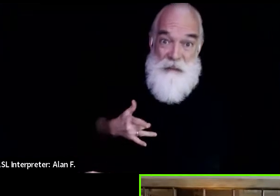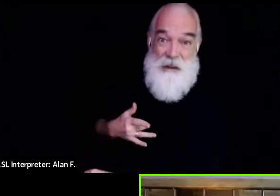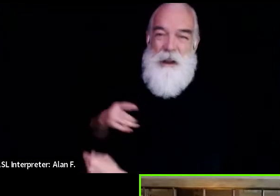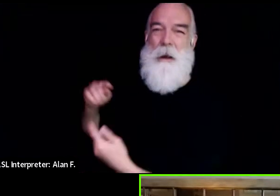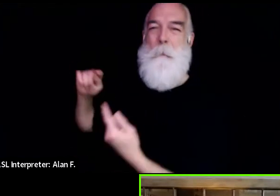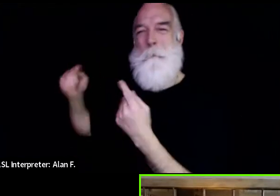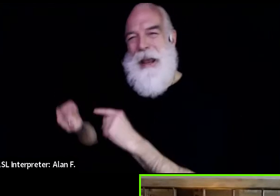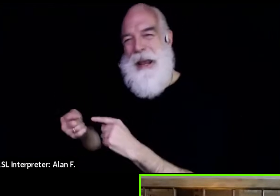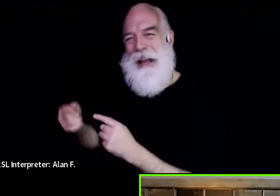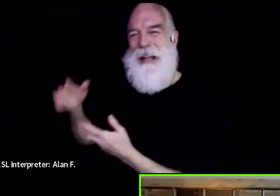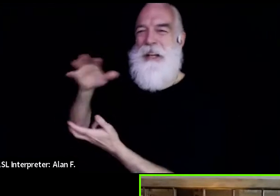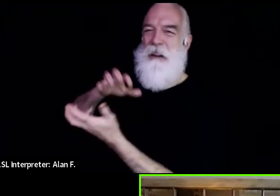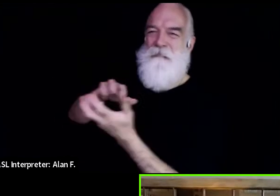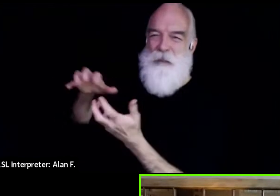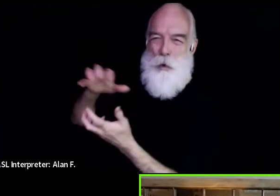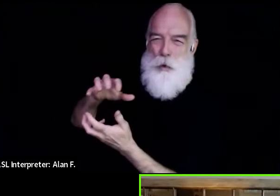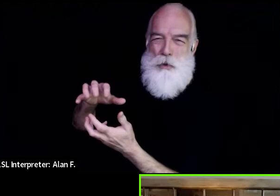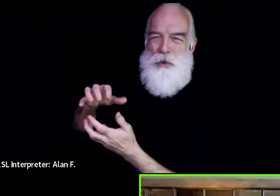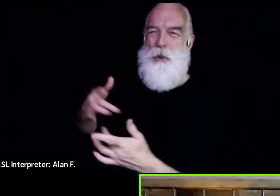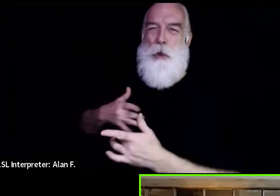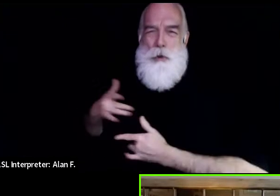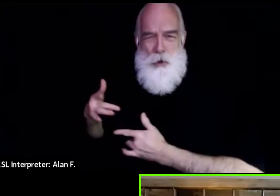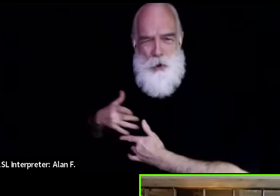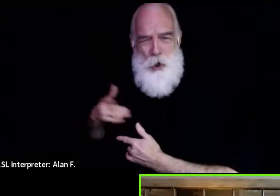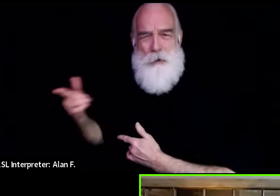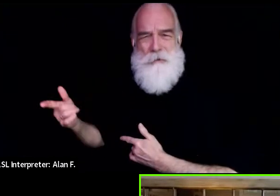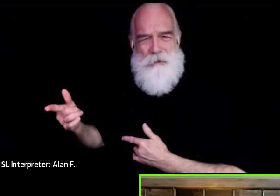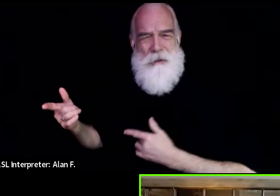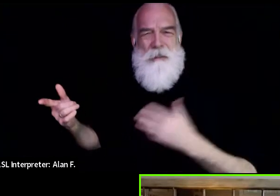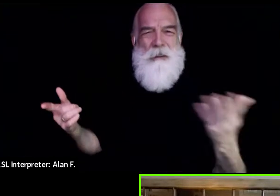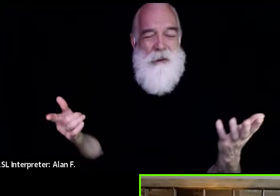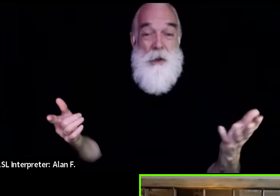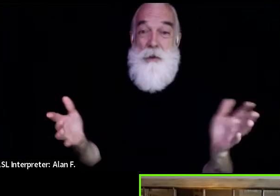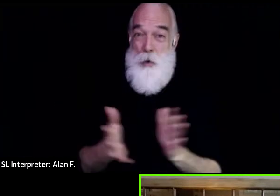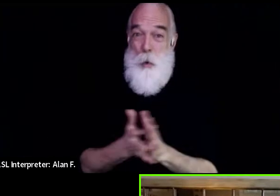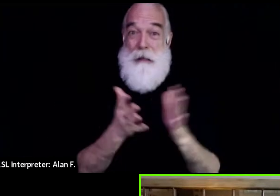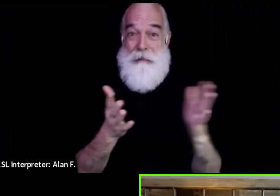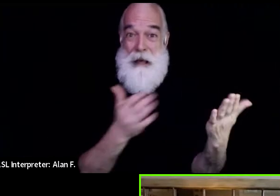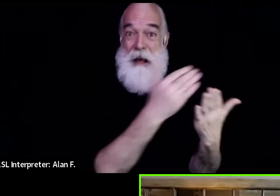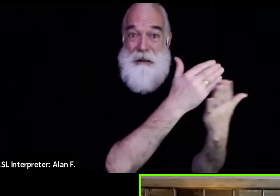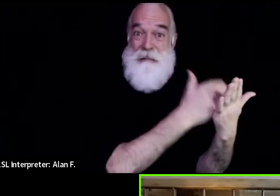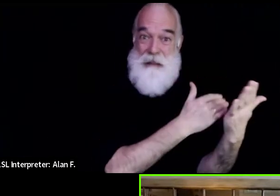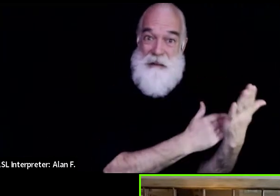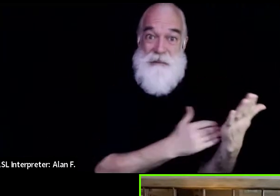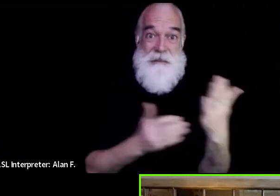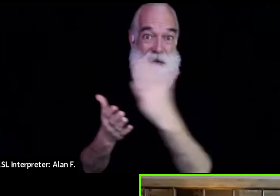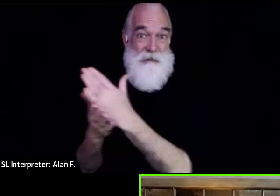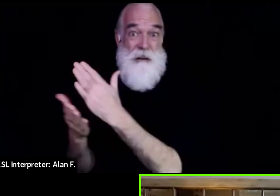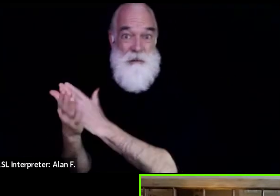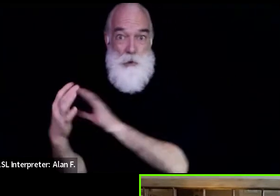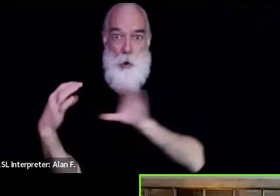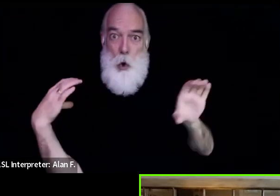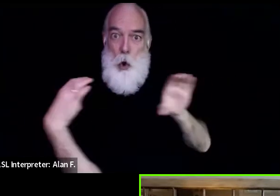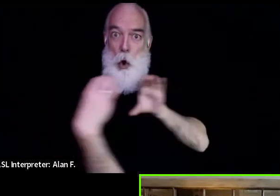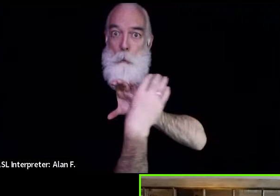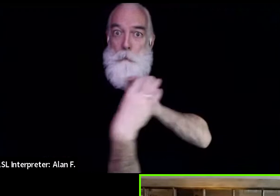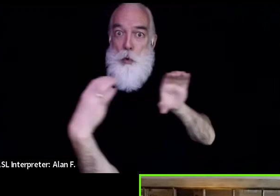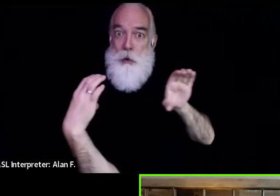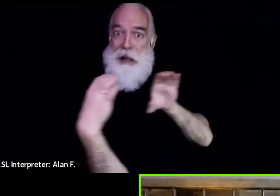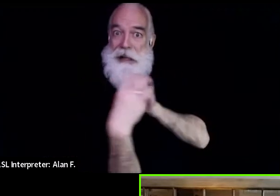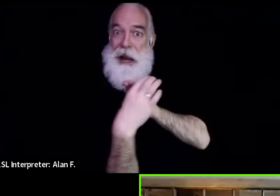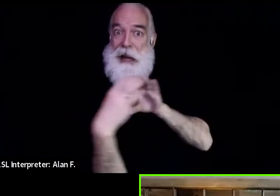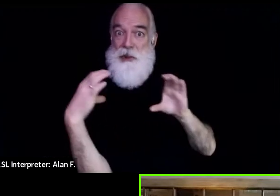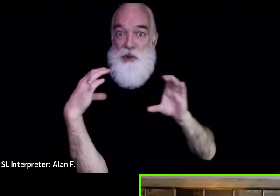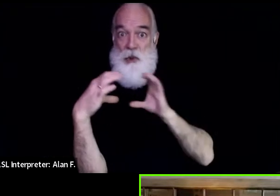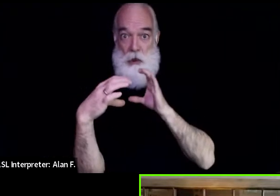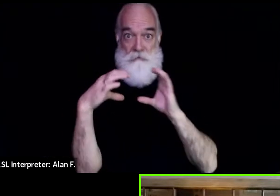and concerns. So there were a lot of lessons just about communication in general. And it was